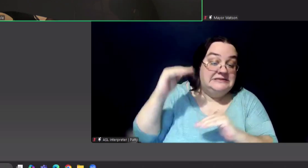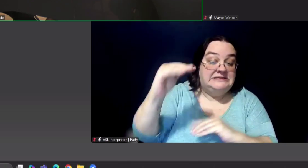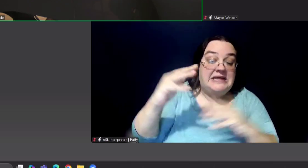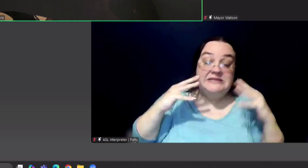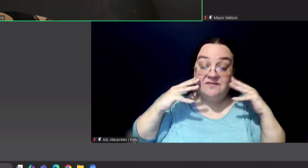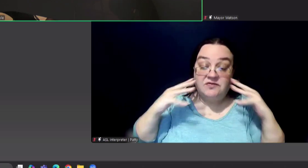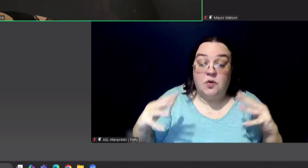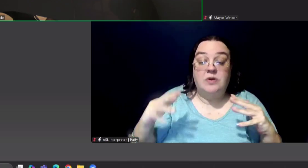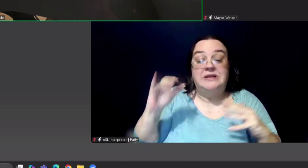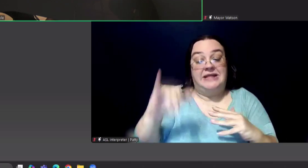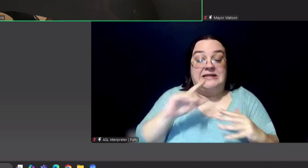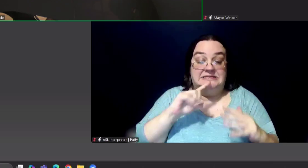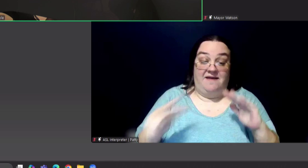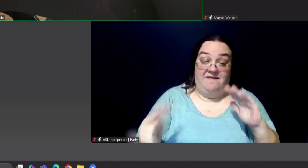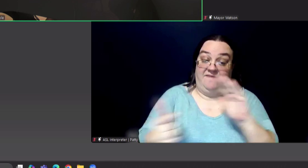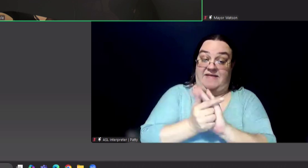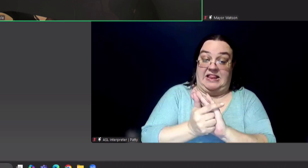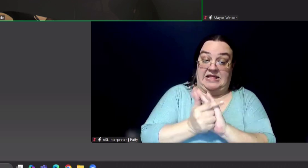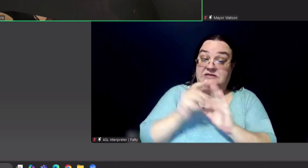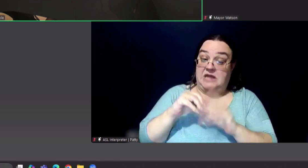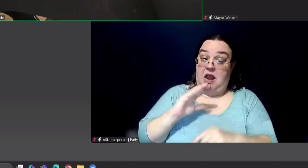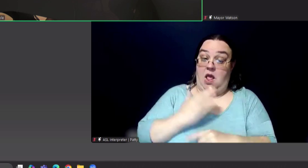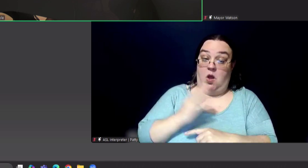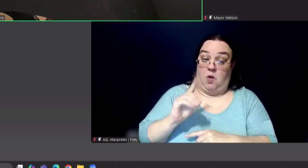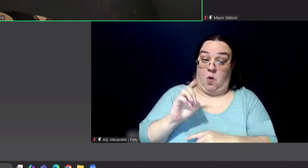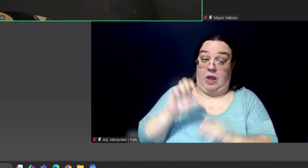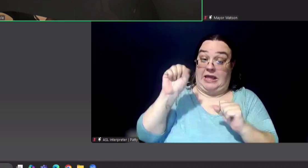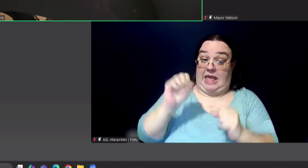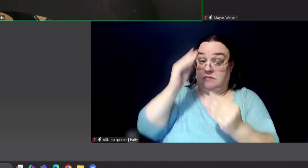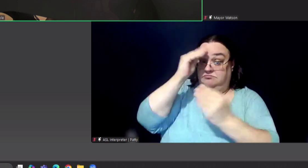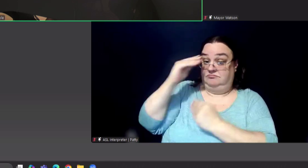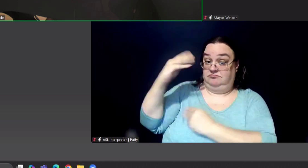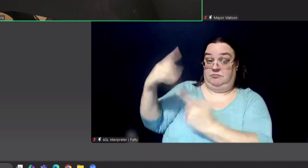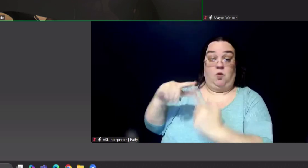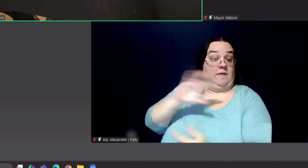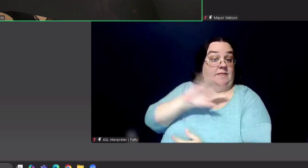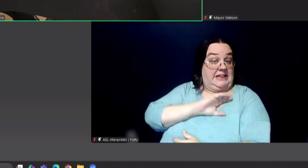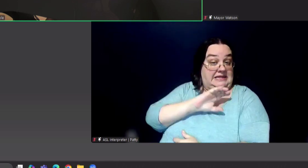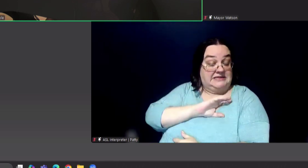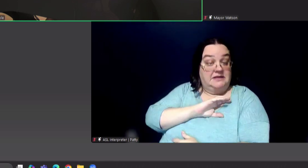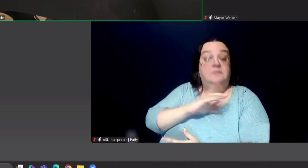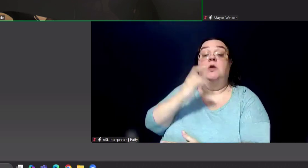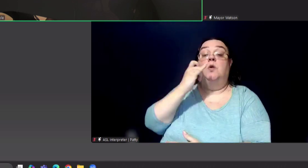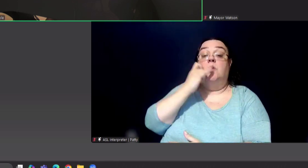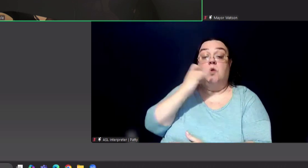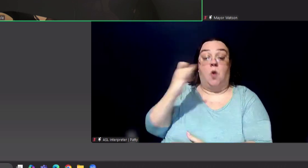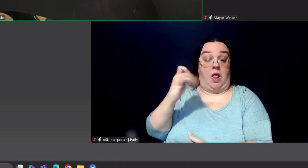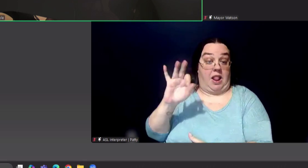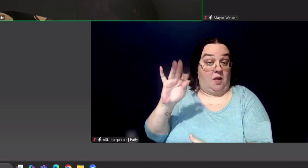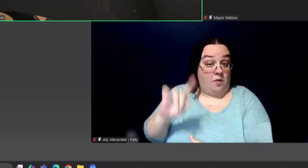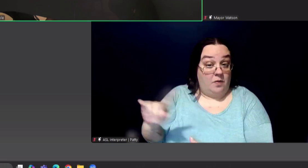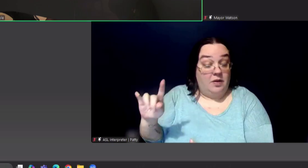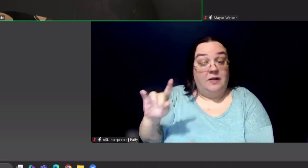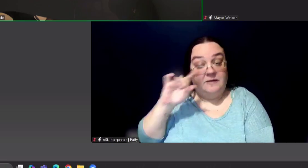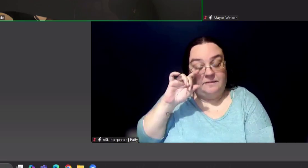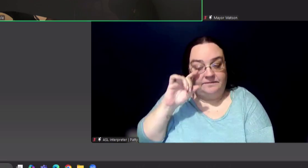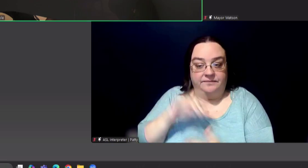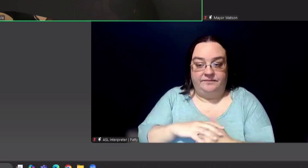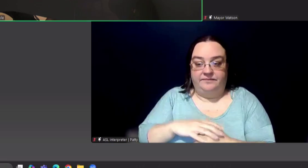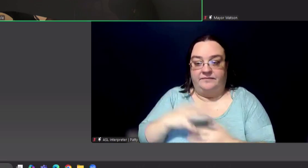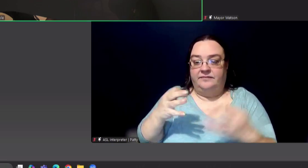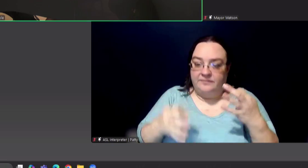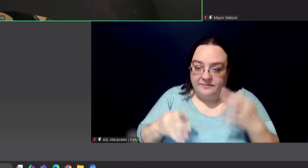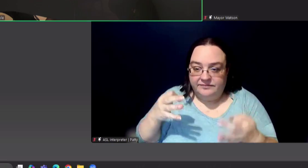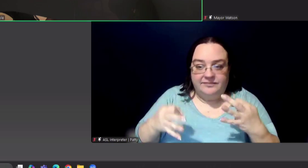in our code and can be reported to the police department. Please call 911 if you have